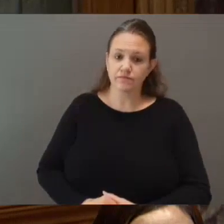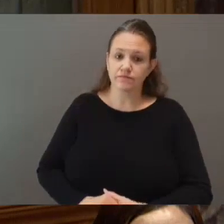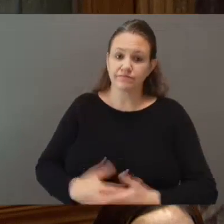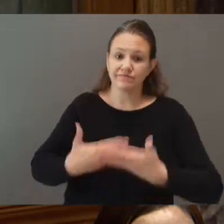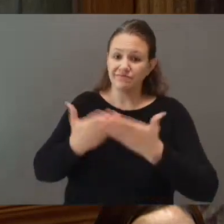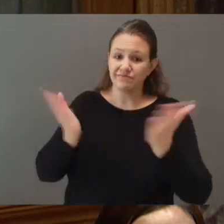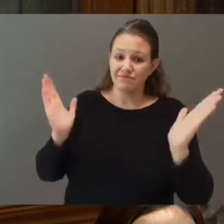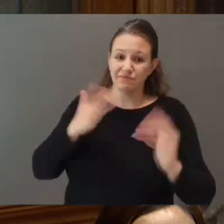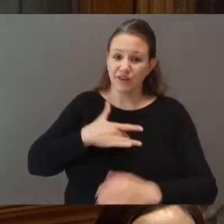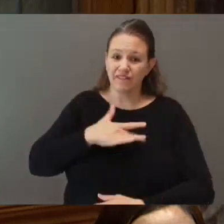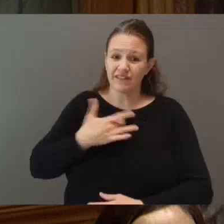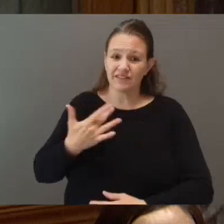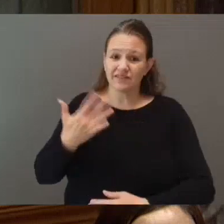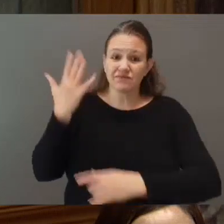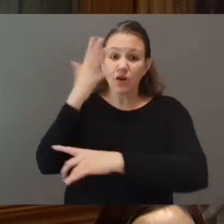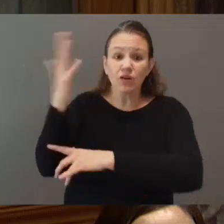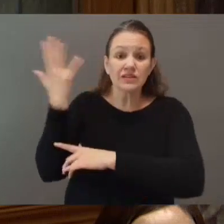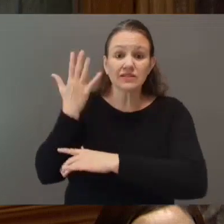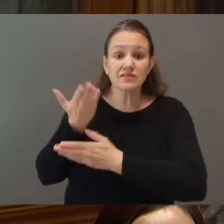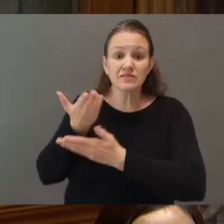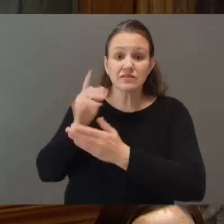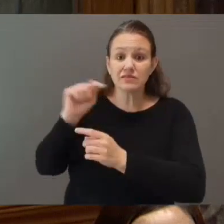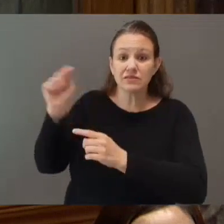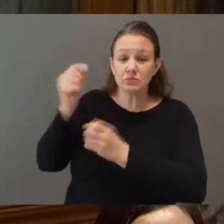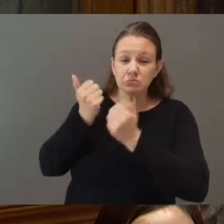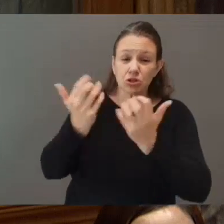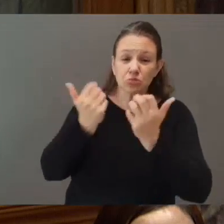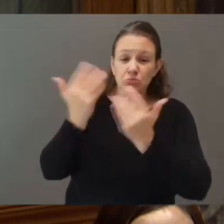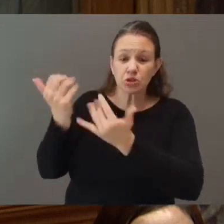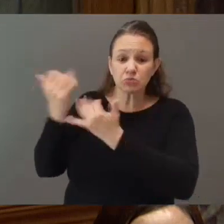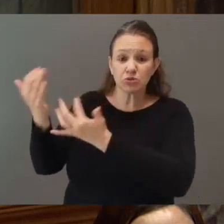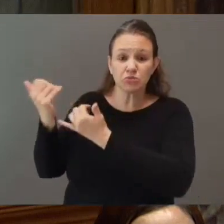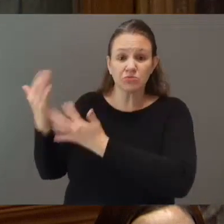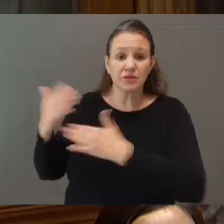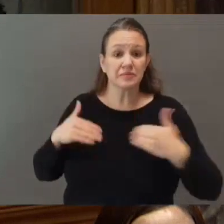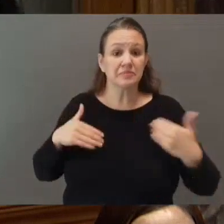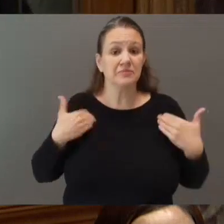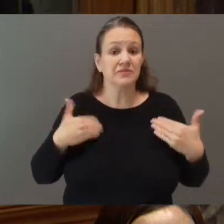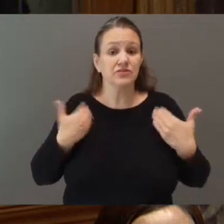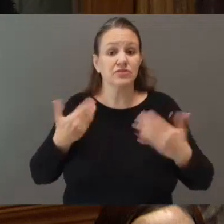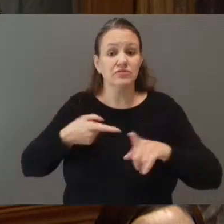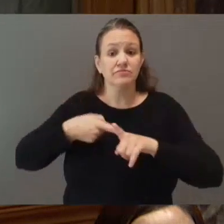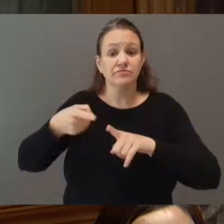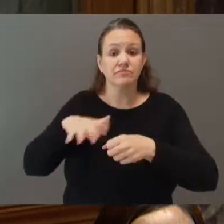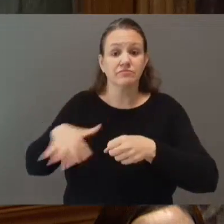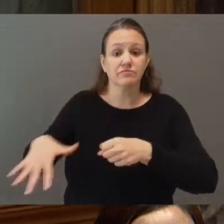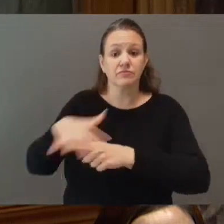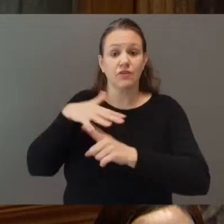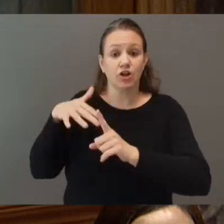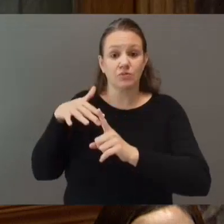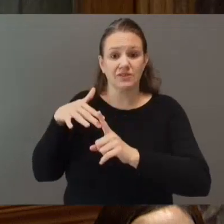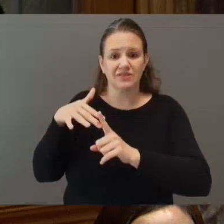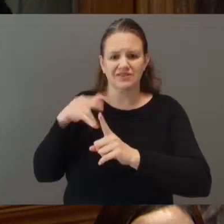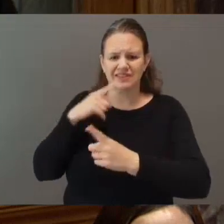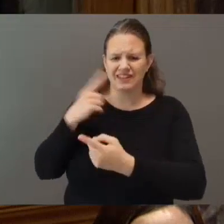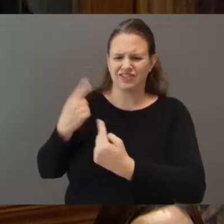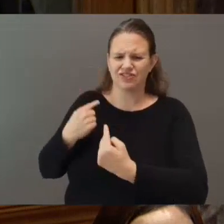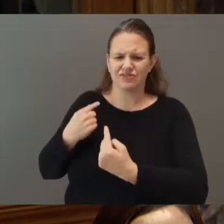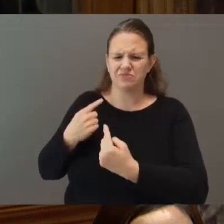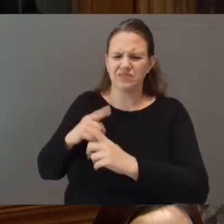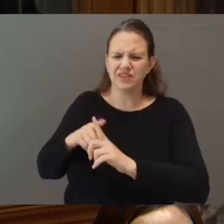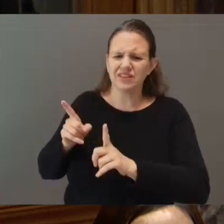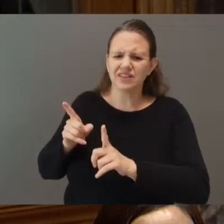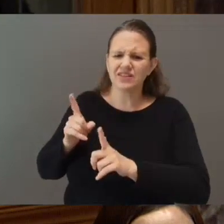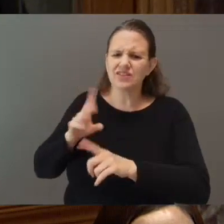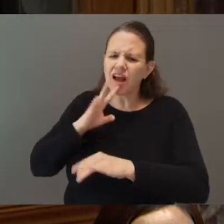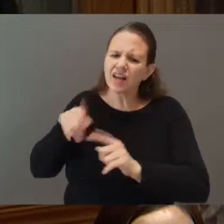We get the Minister of Environment standing up and answering questions on forestry questions, the same Minister of Environment that failed to bring in species at